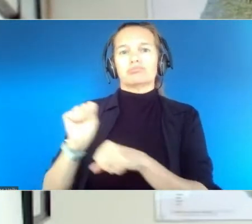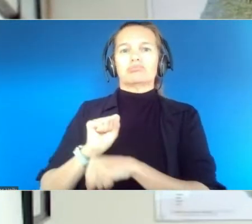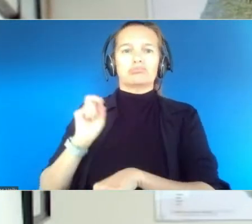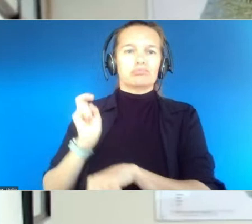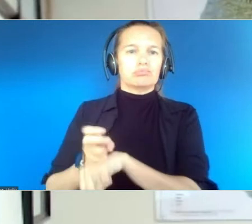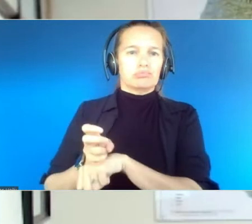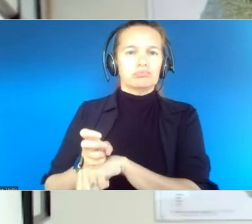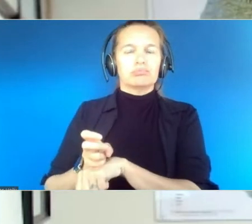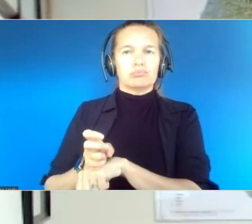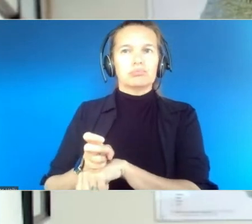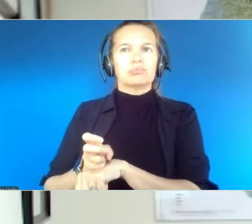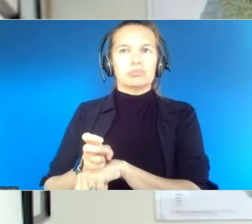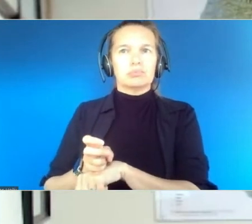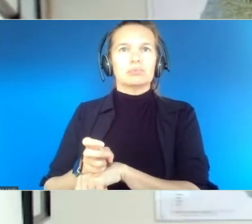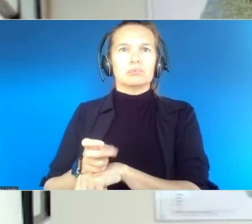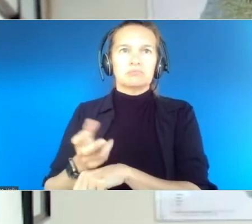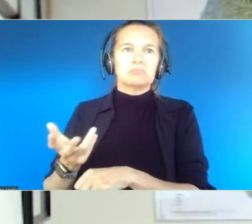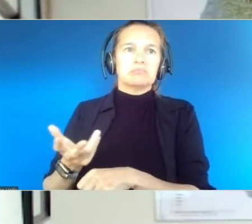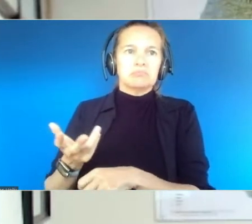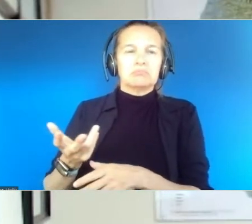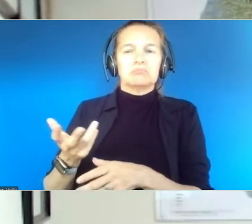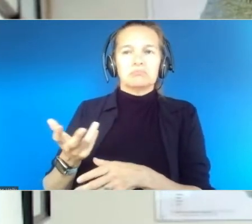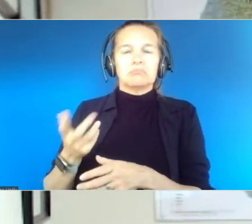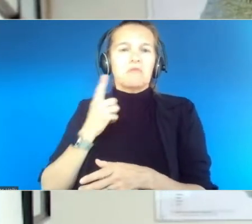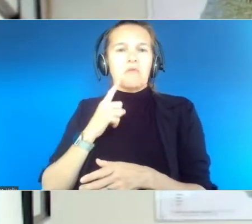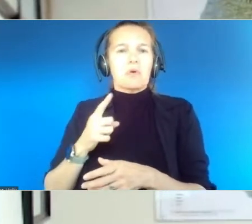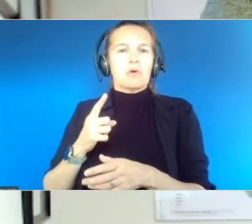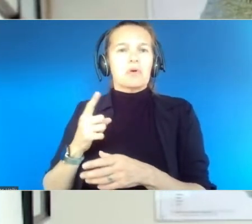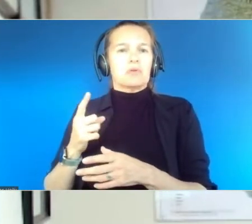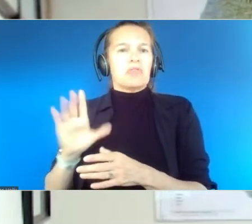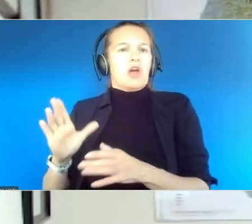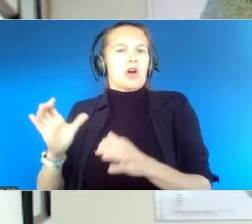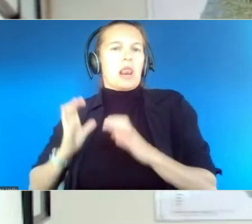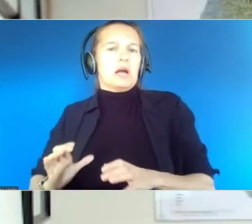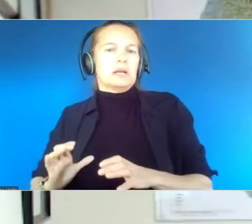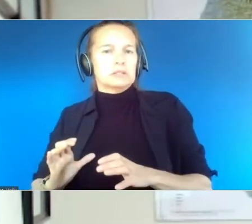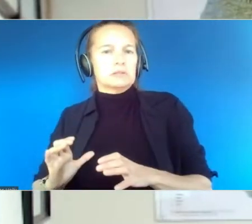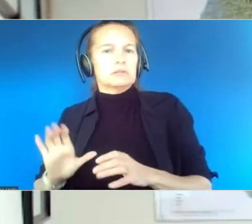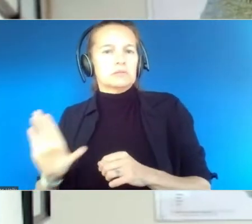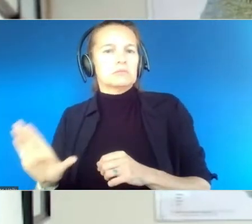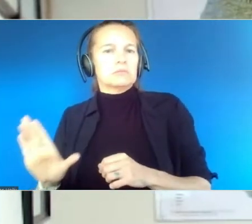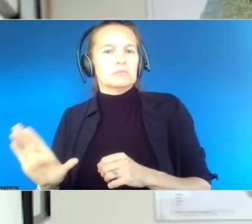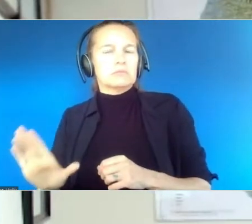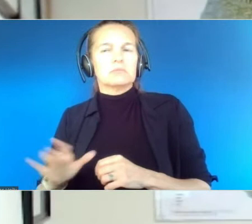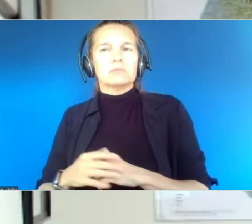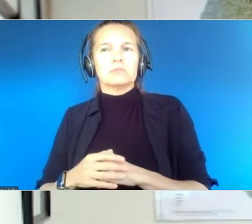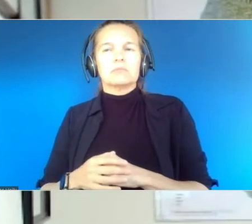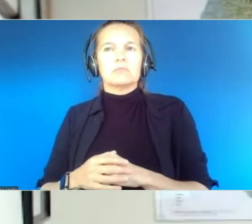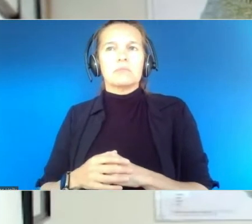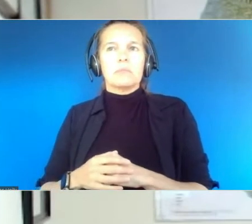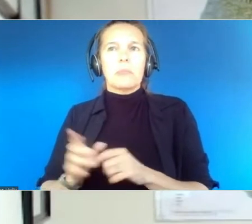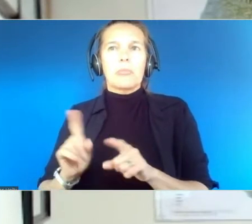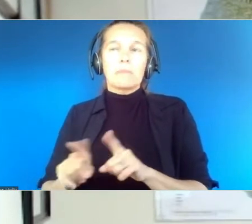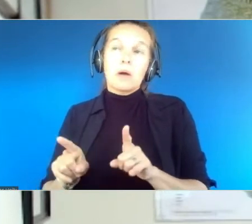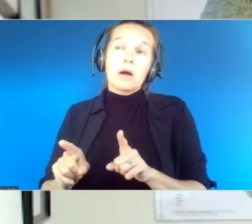with their own clientele, but also from a public